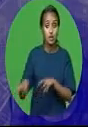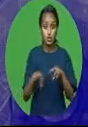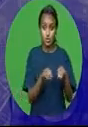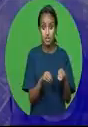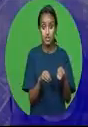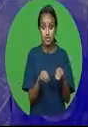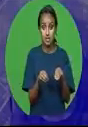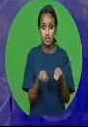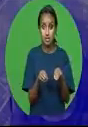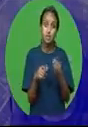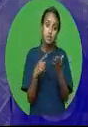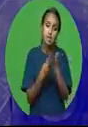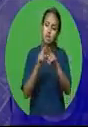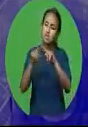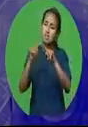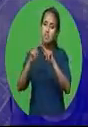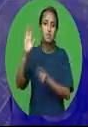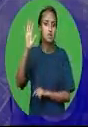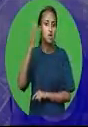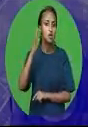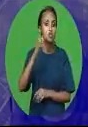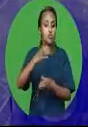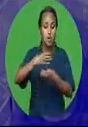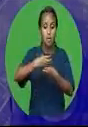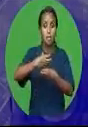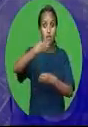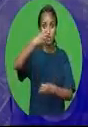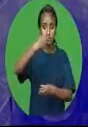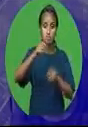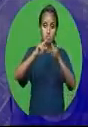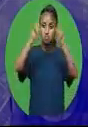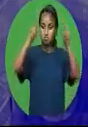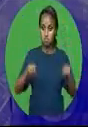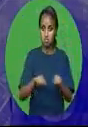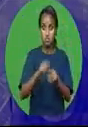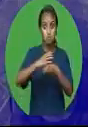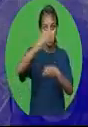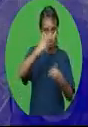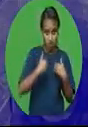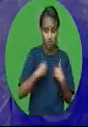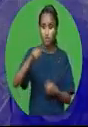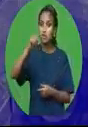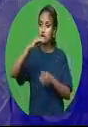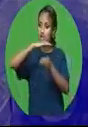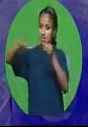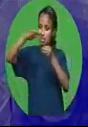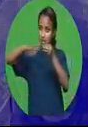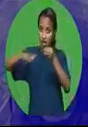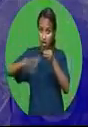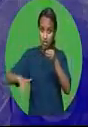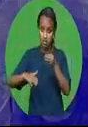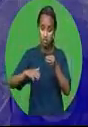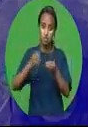Students, there are different kinds of prism: rectangular prism, truncated prism,